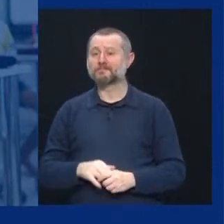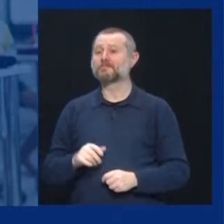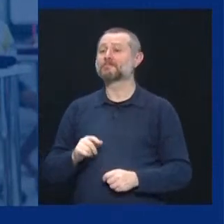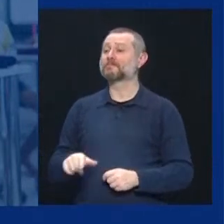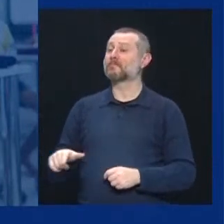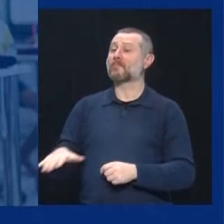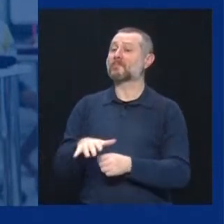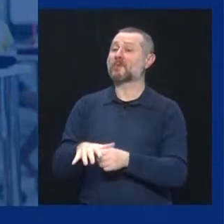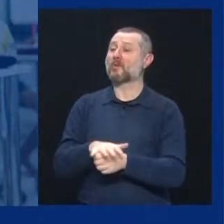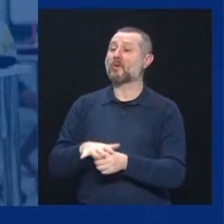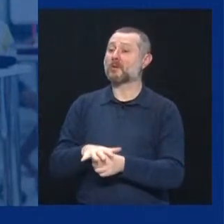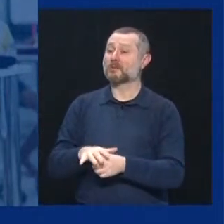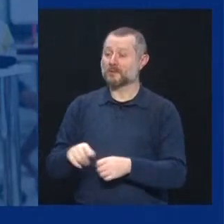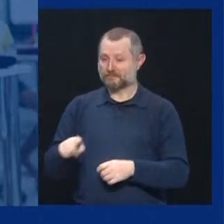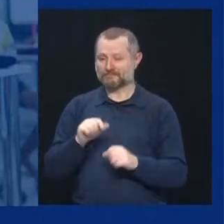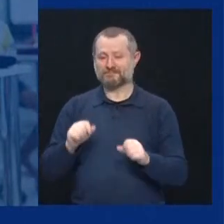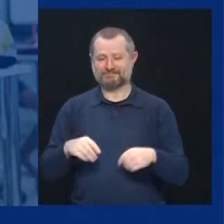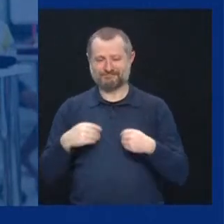Vaccinate the teachers.